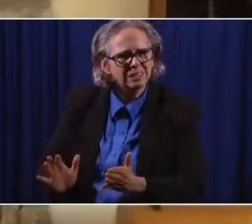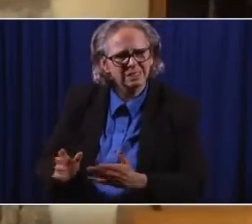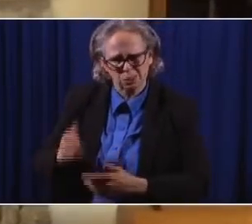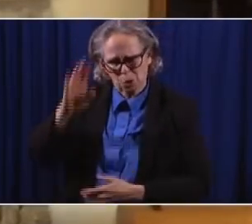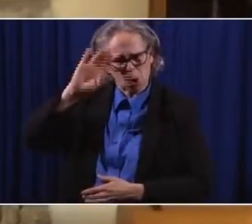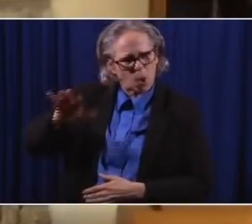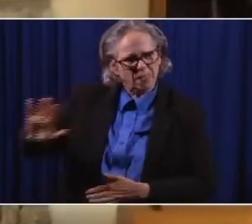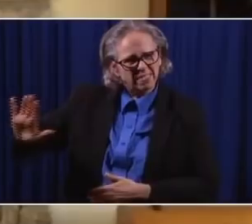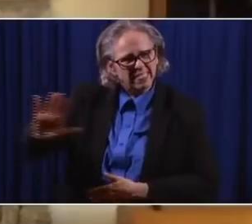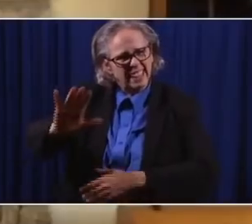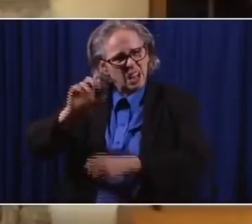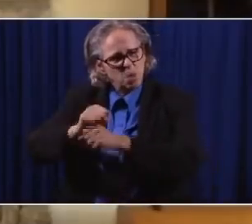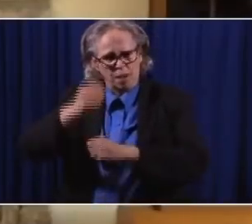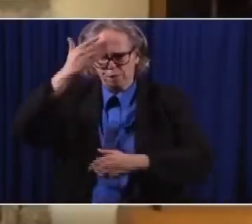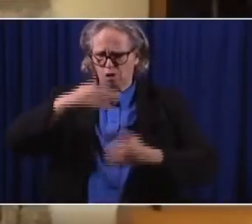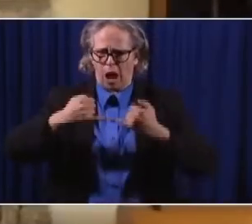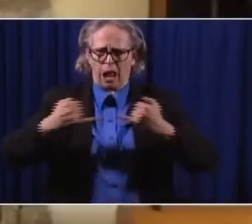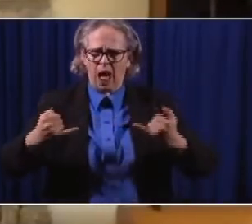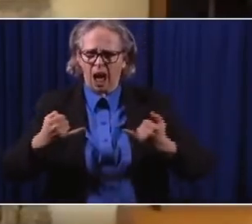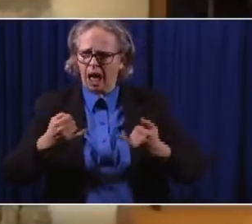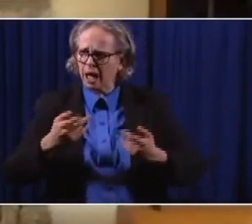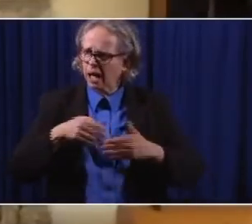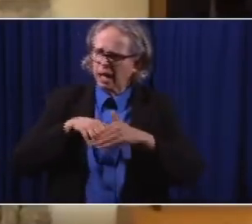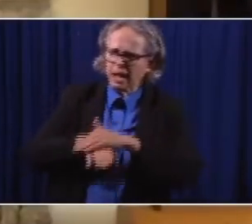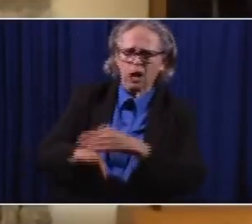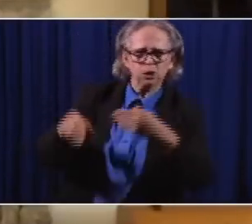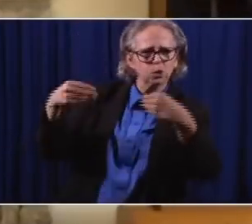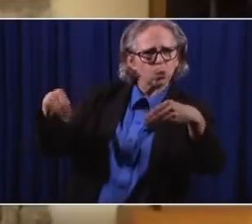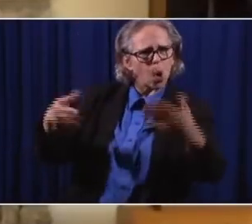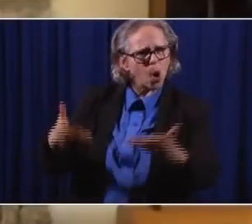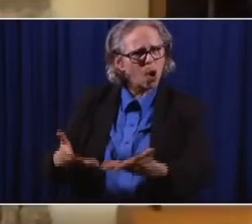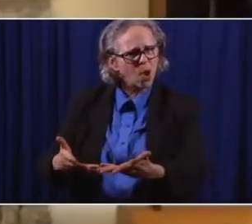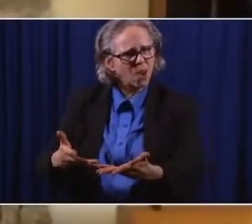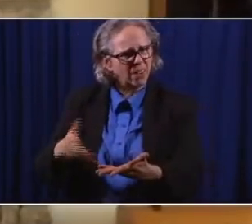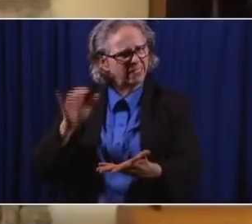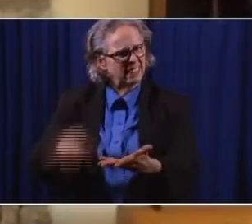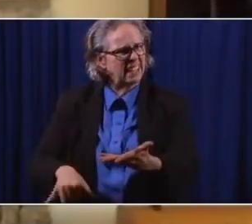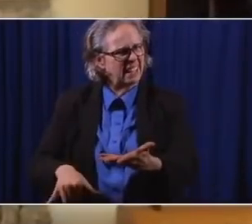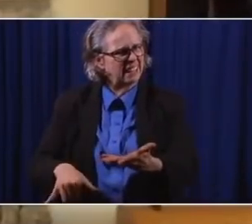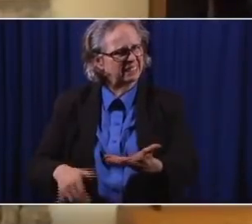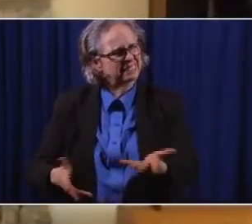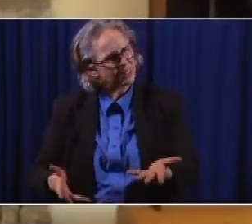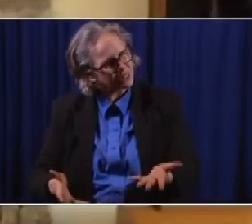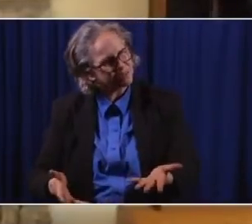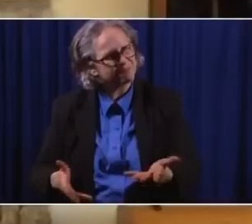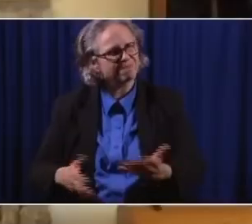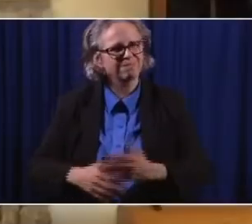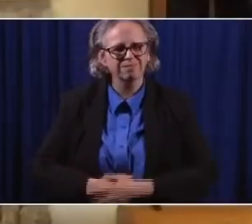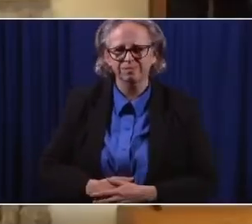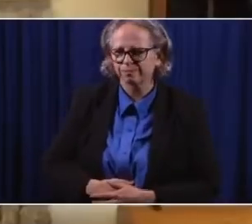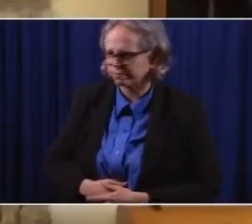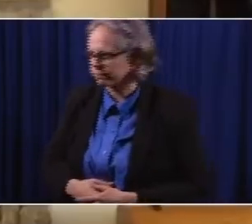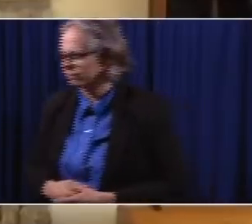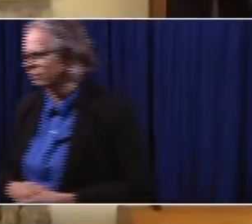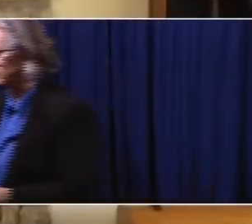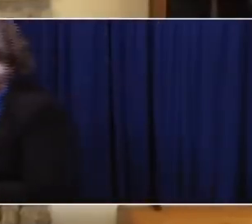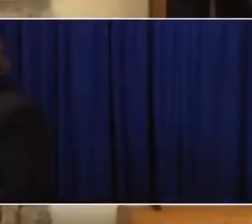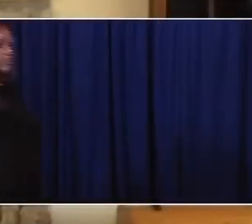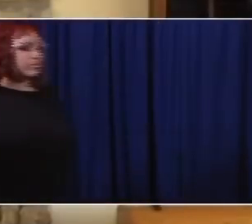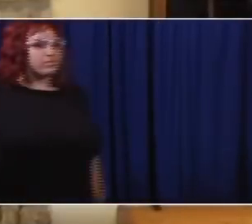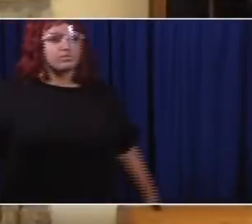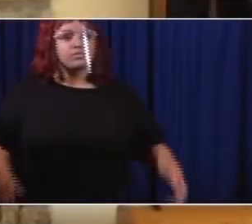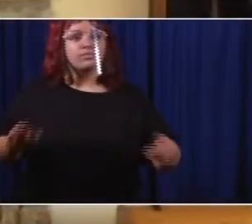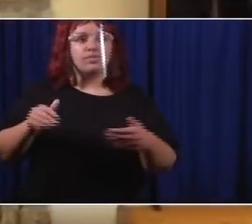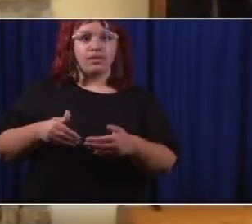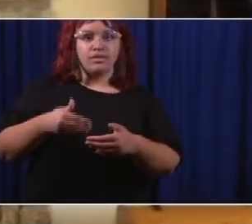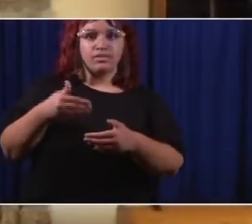line, every single day. Next question is from Jim Province at the Toledo Blade. Hi again,